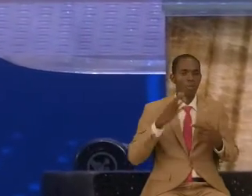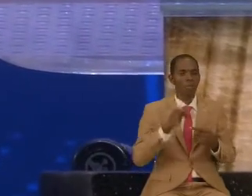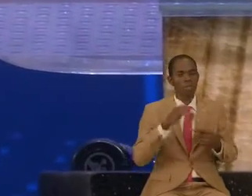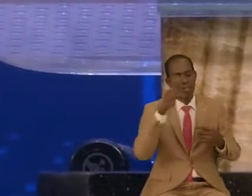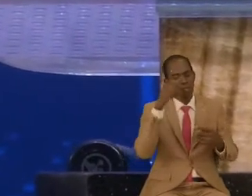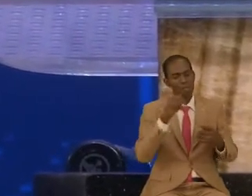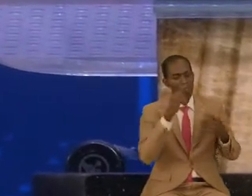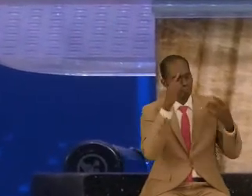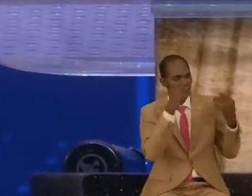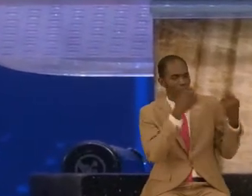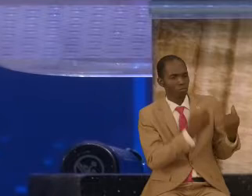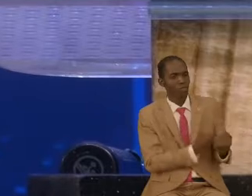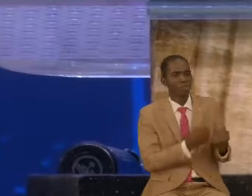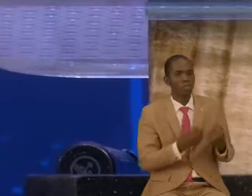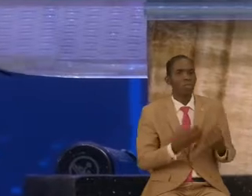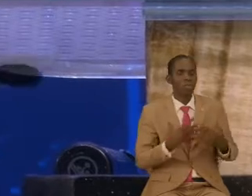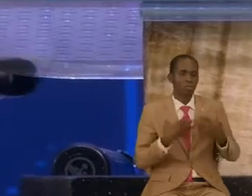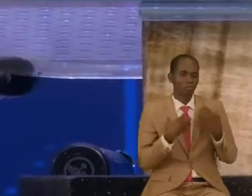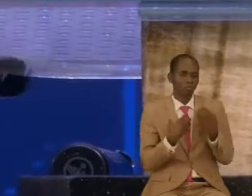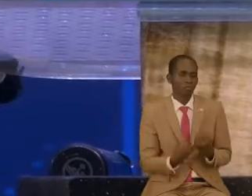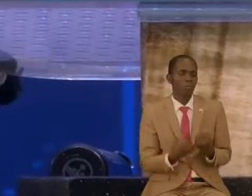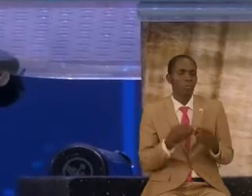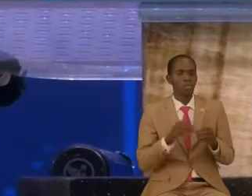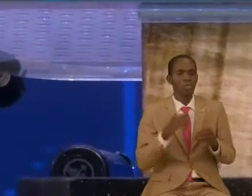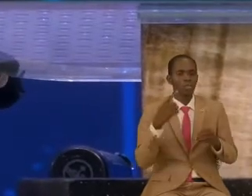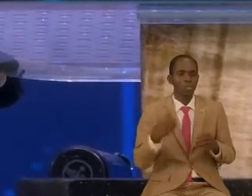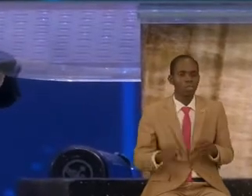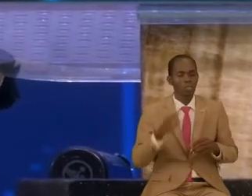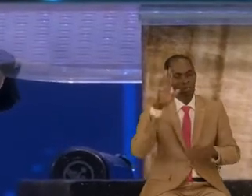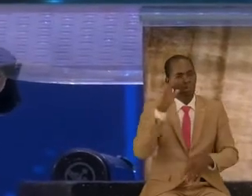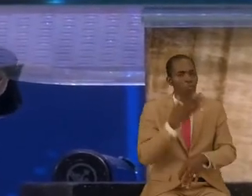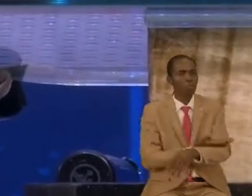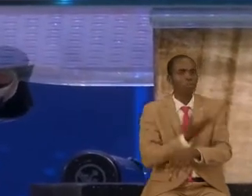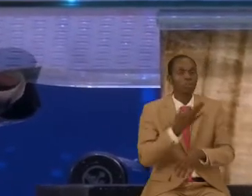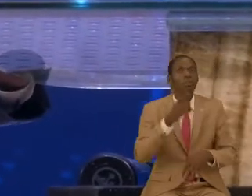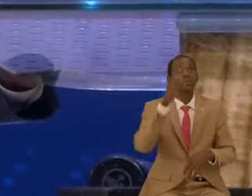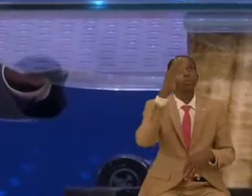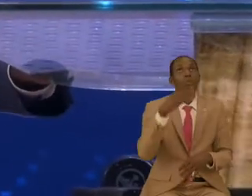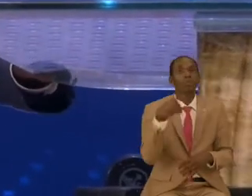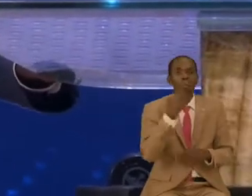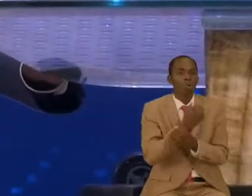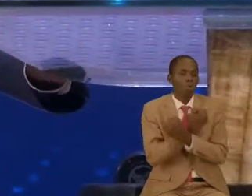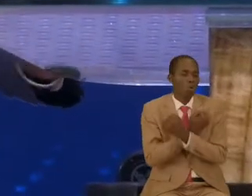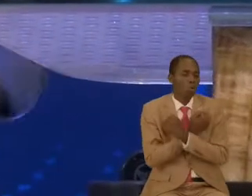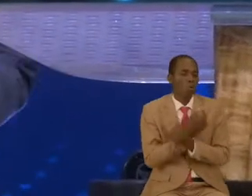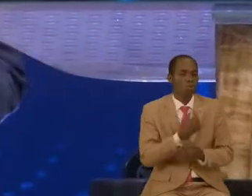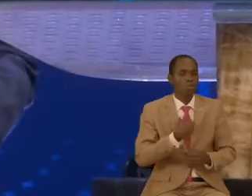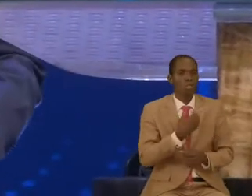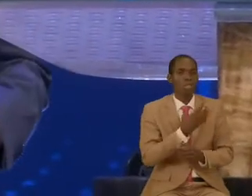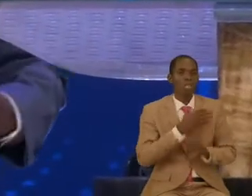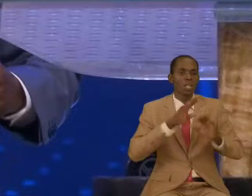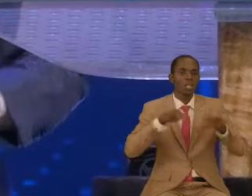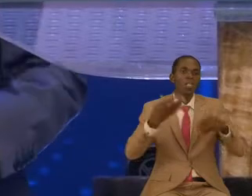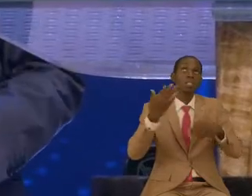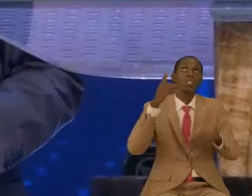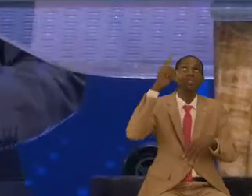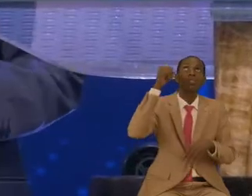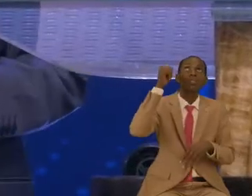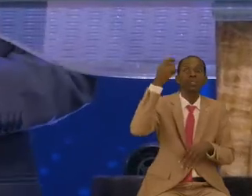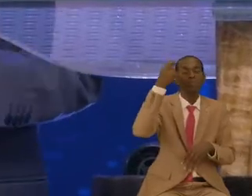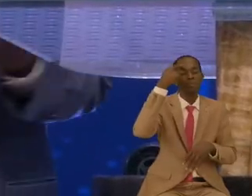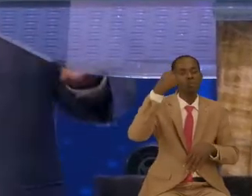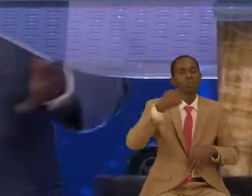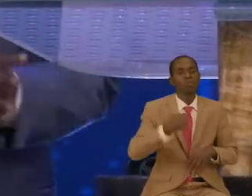the faith of the Son of God, who loved me and gave himself for